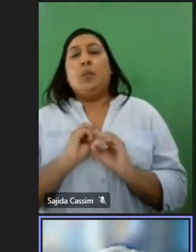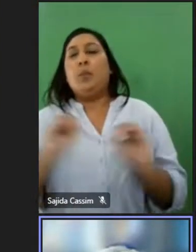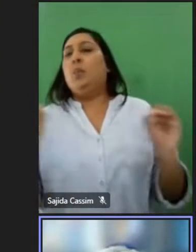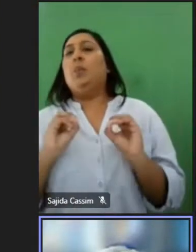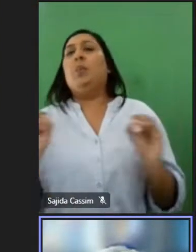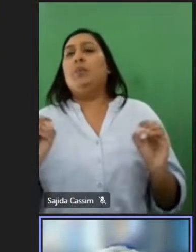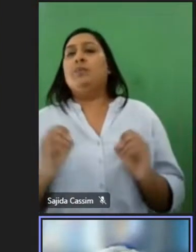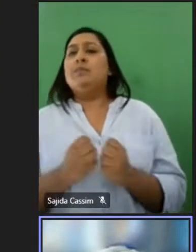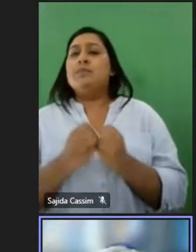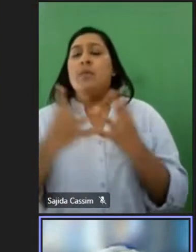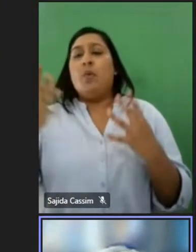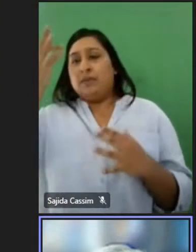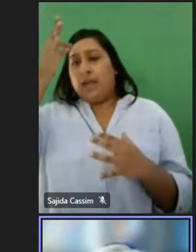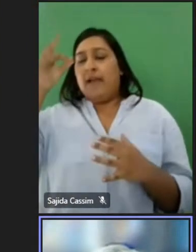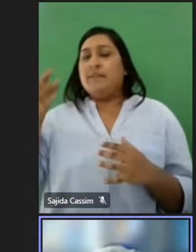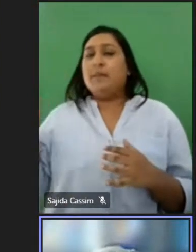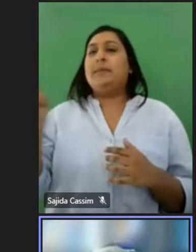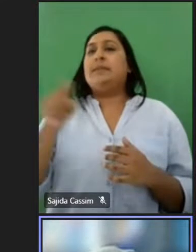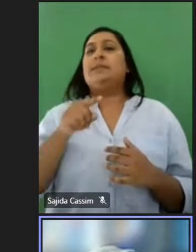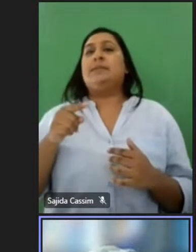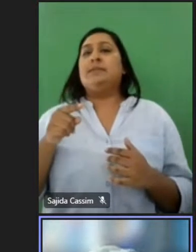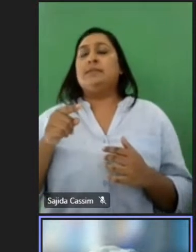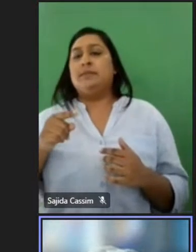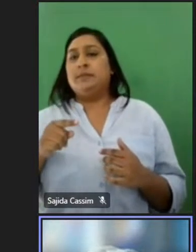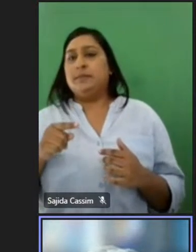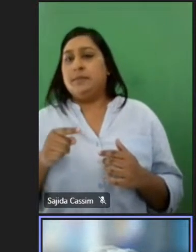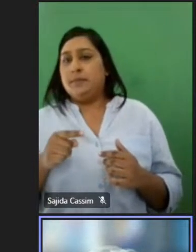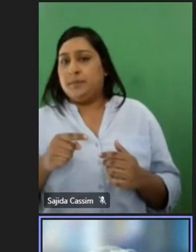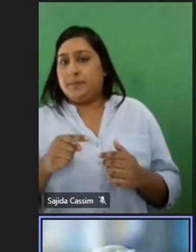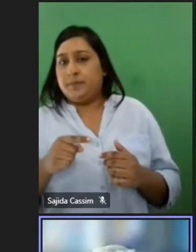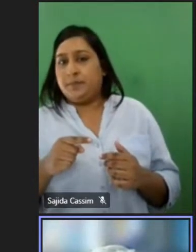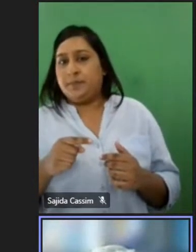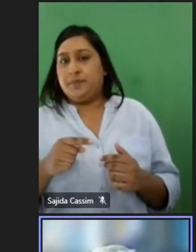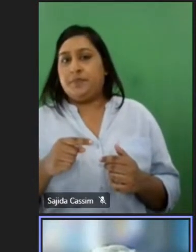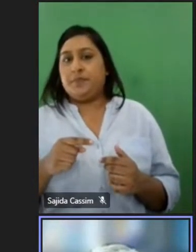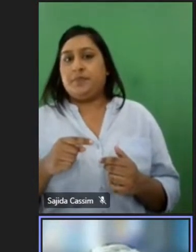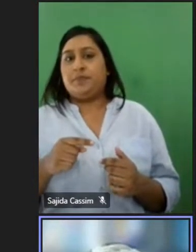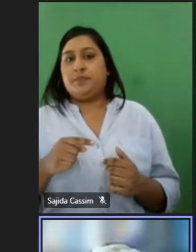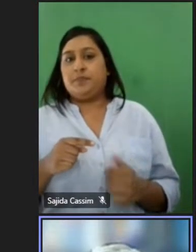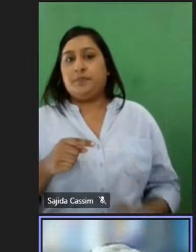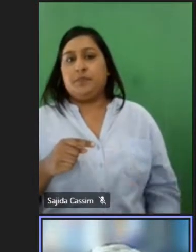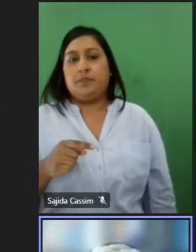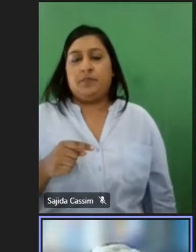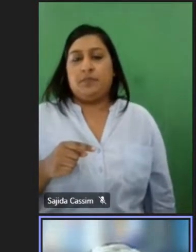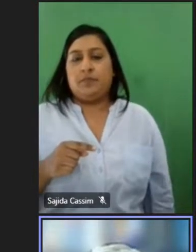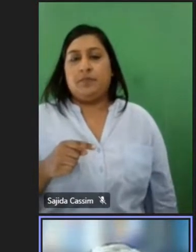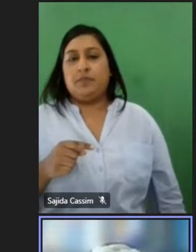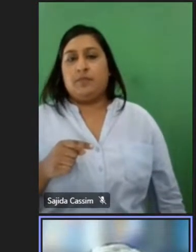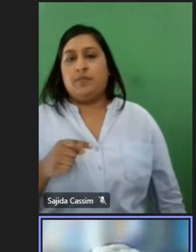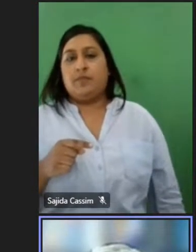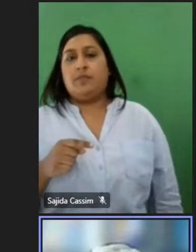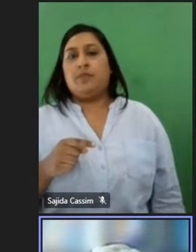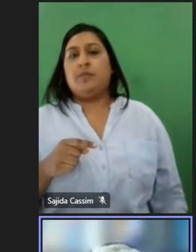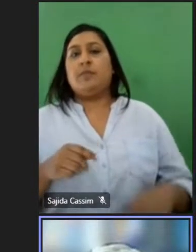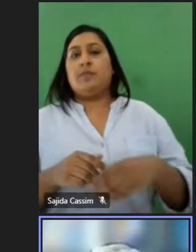other providers were considered by 48% of the sample to be doing a poor